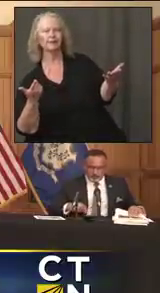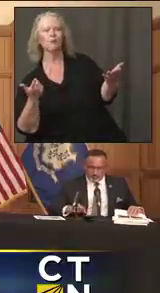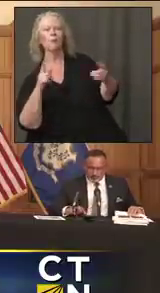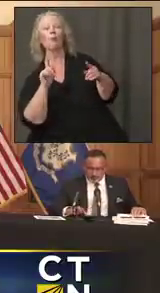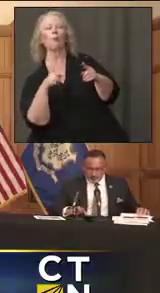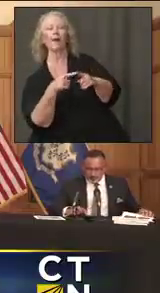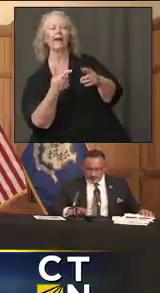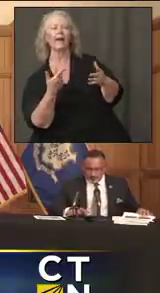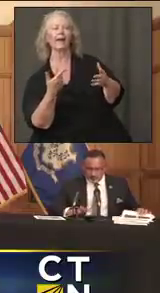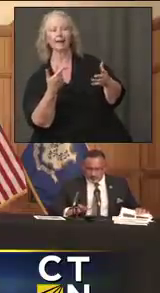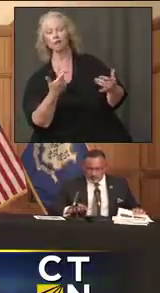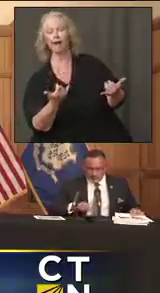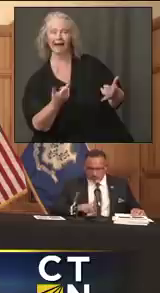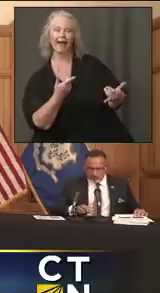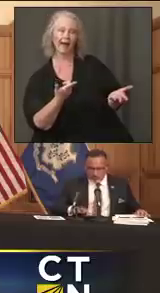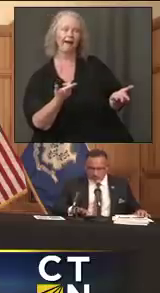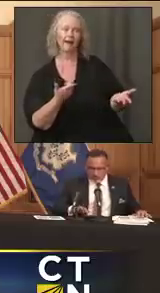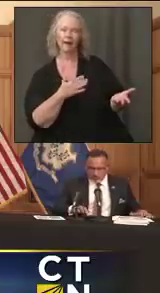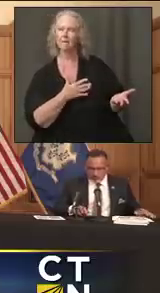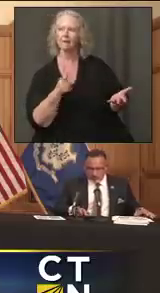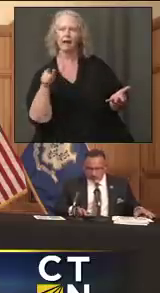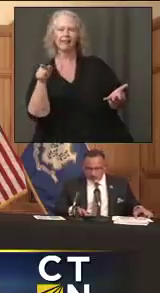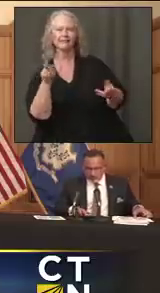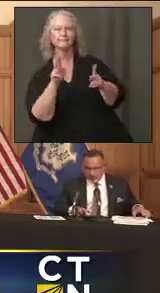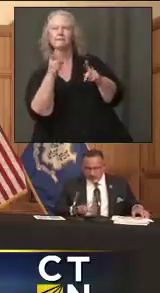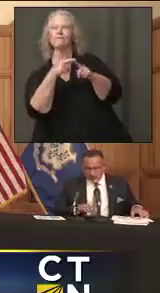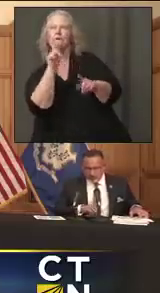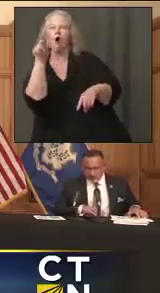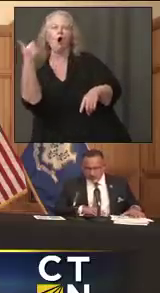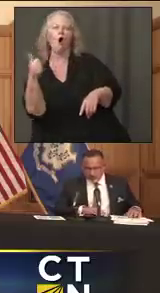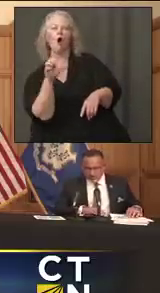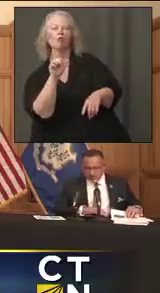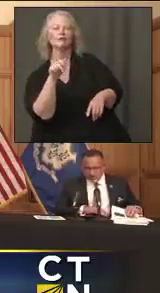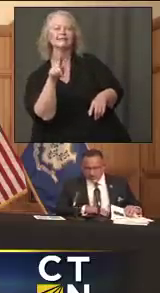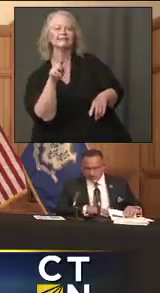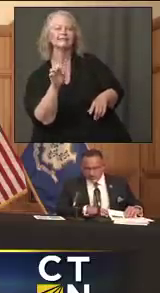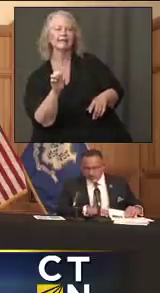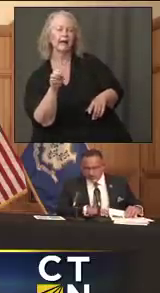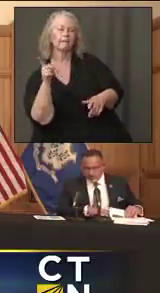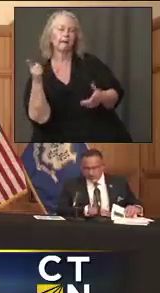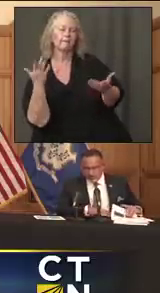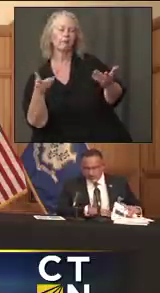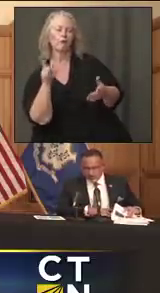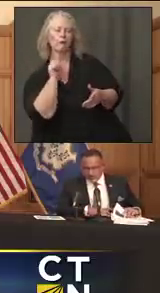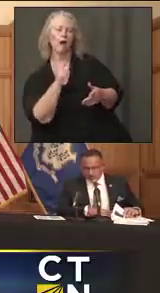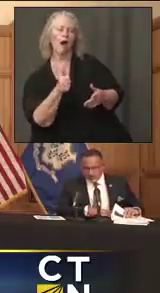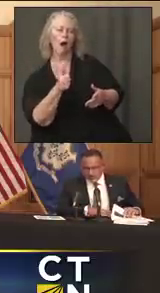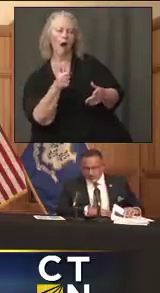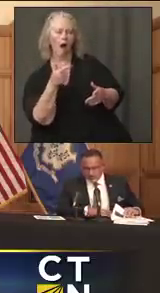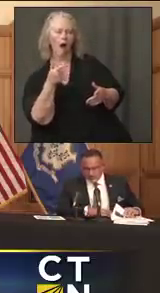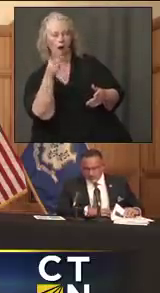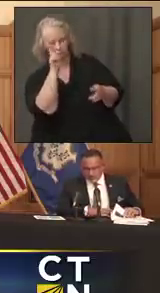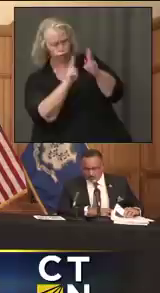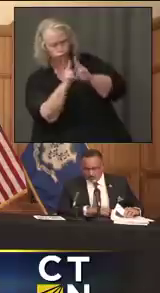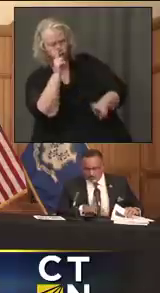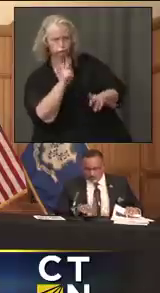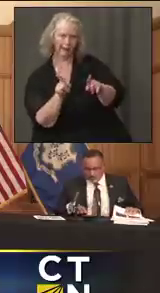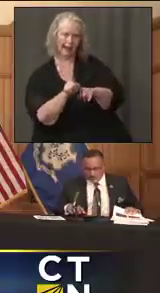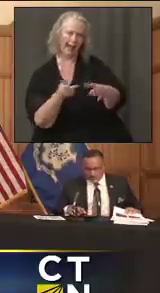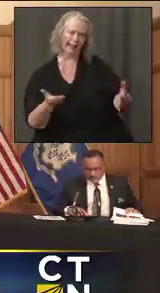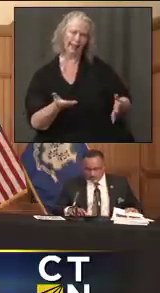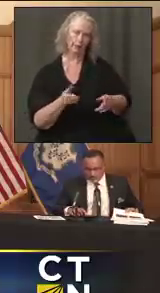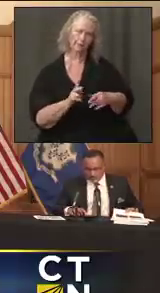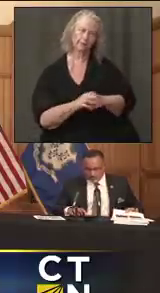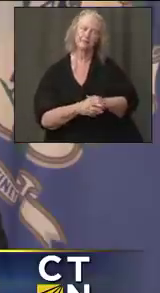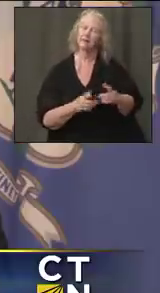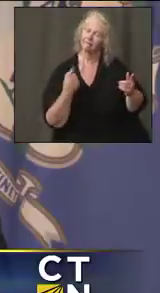Governor? I mean, you're talking about people that are coming from other states who might not be as amenable as maybe Connecticut residents are.